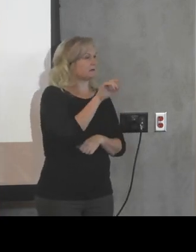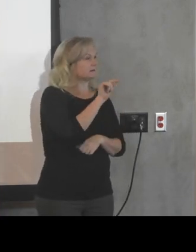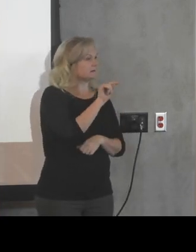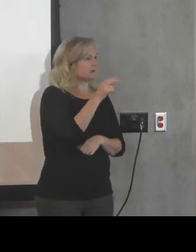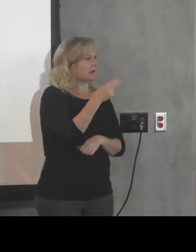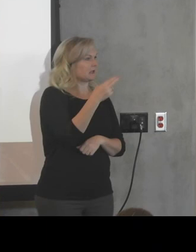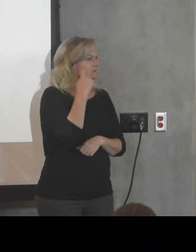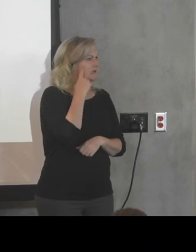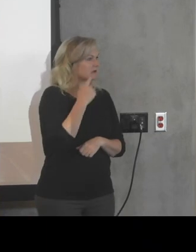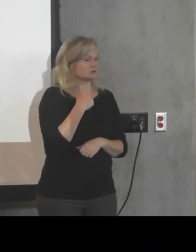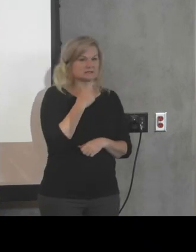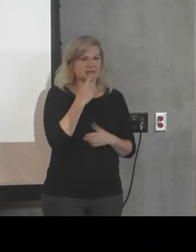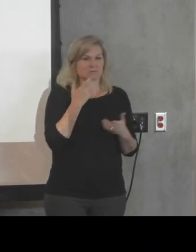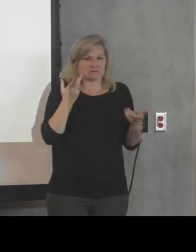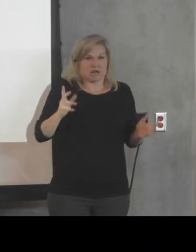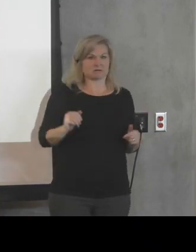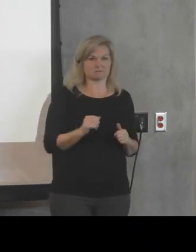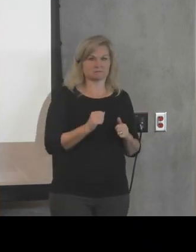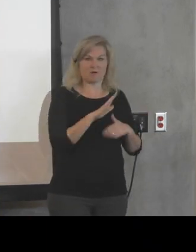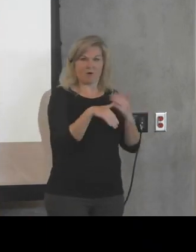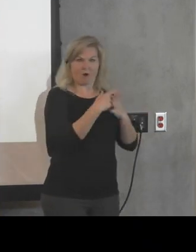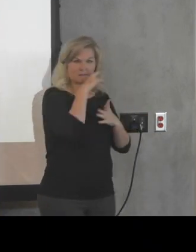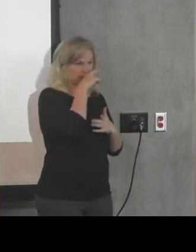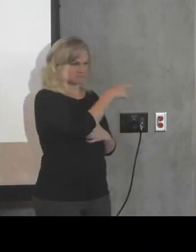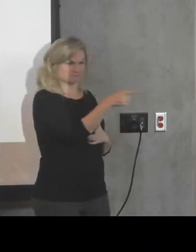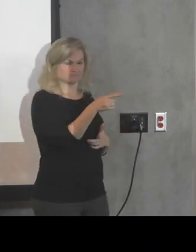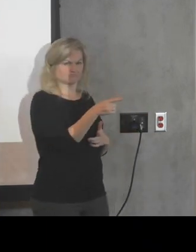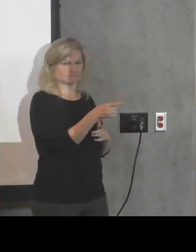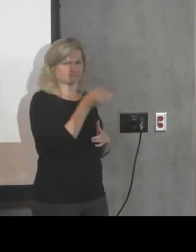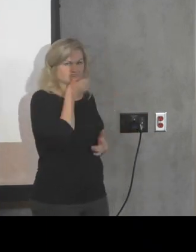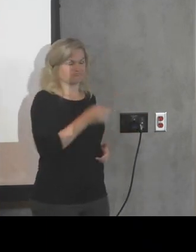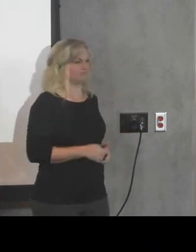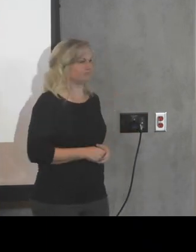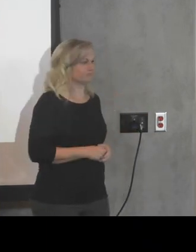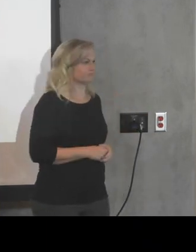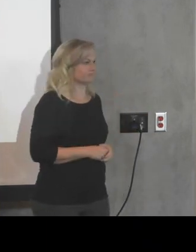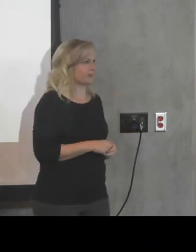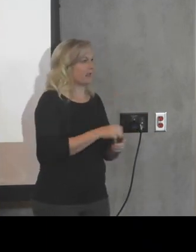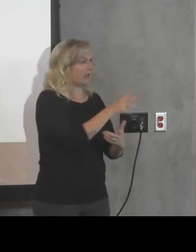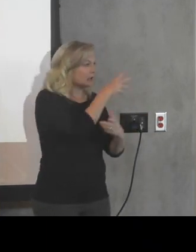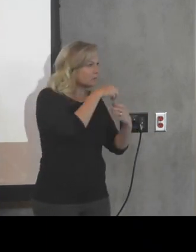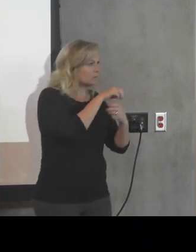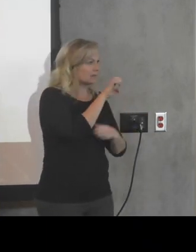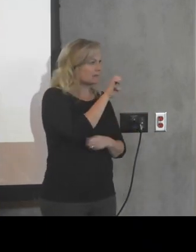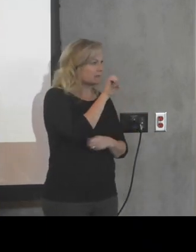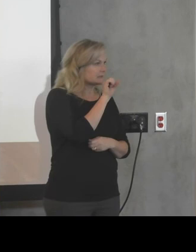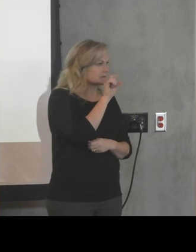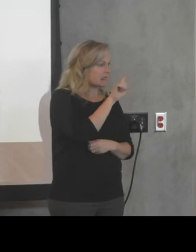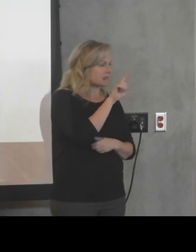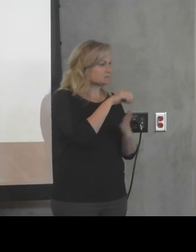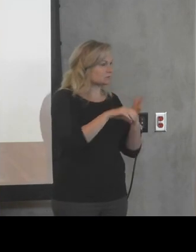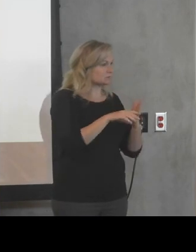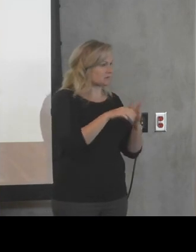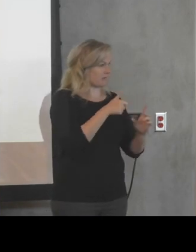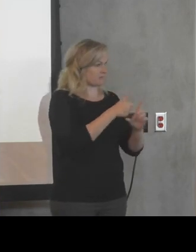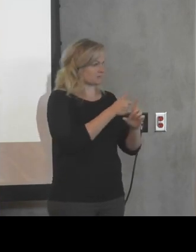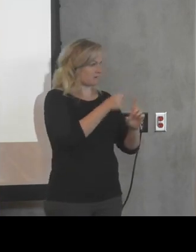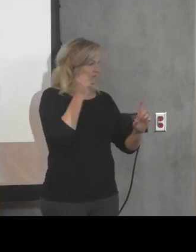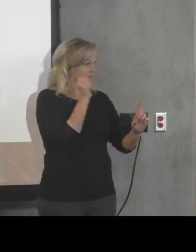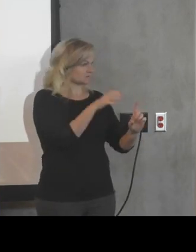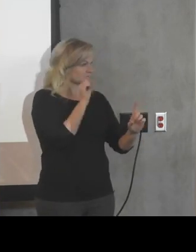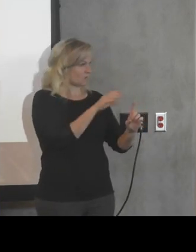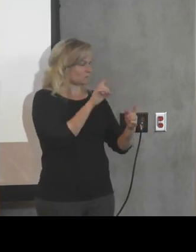we're done. Every kid in the class has it now, including the ESL students that had never been exposed to that